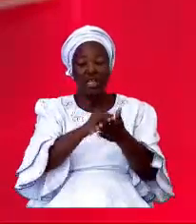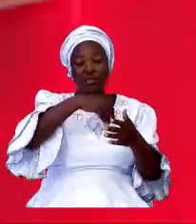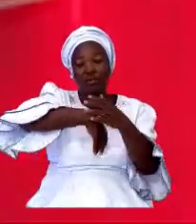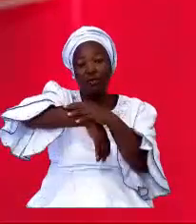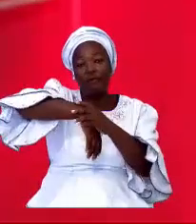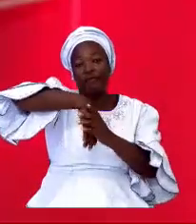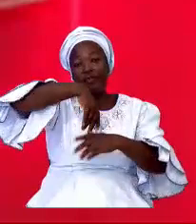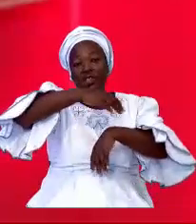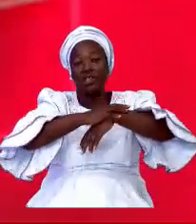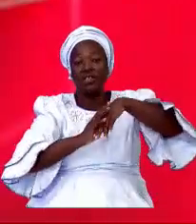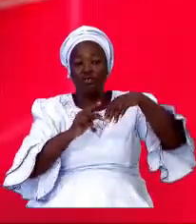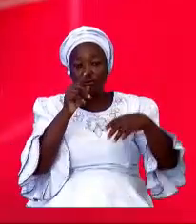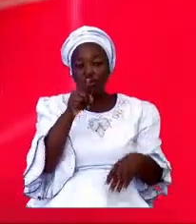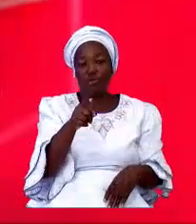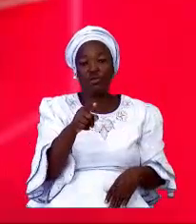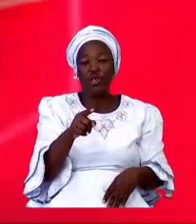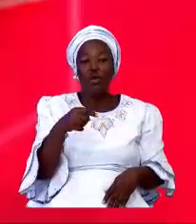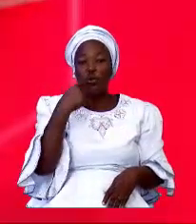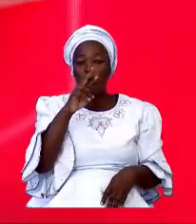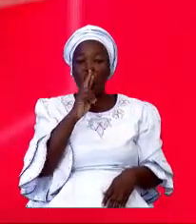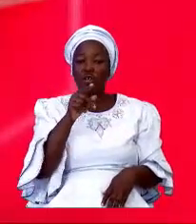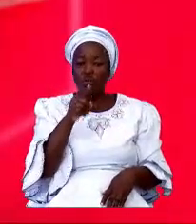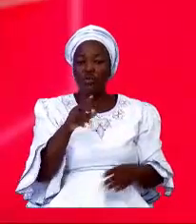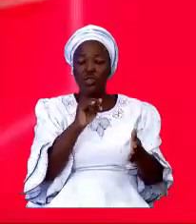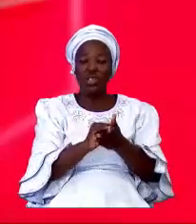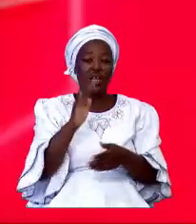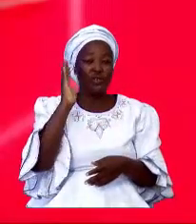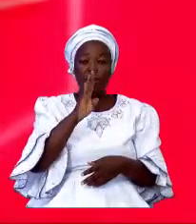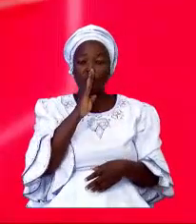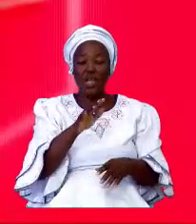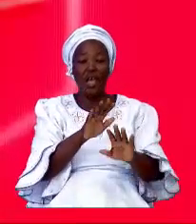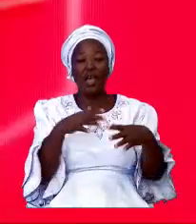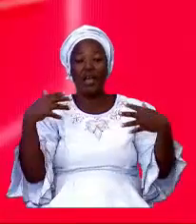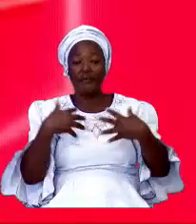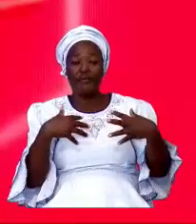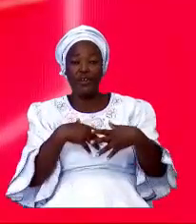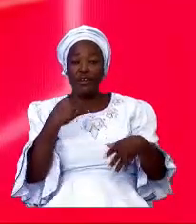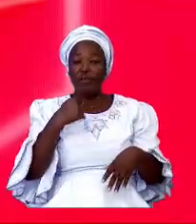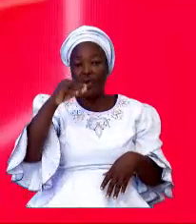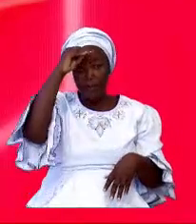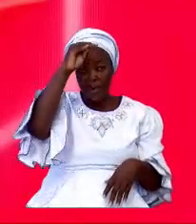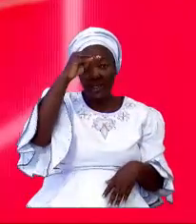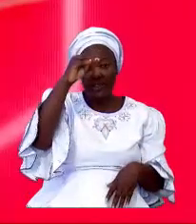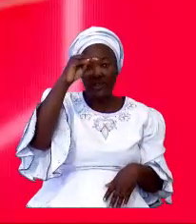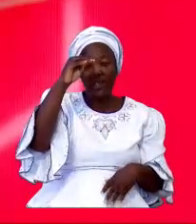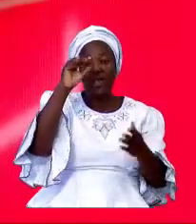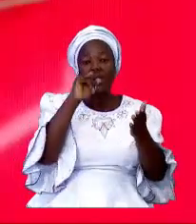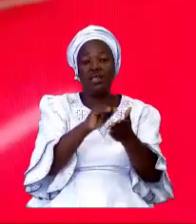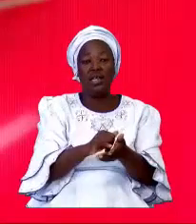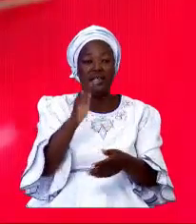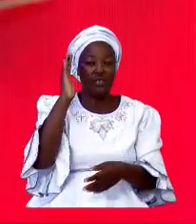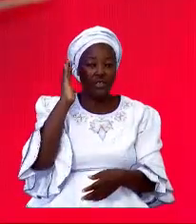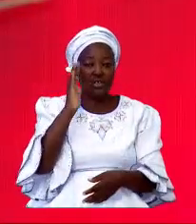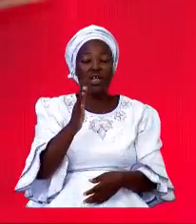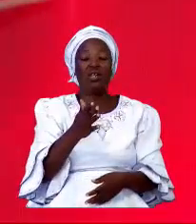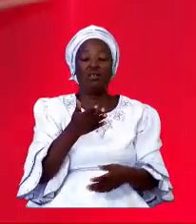I am he that comforteth you. Who art thou that thou shouldest be